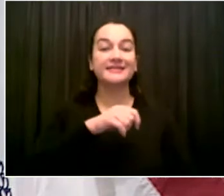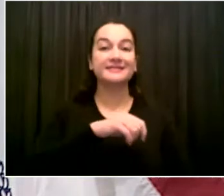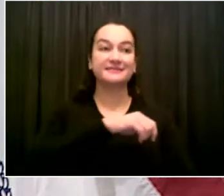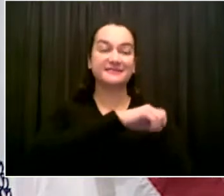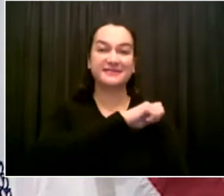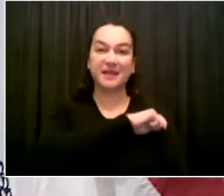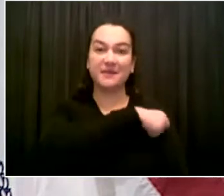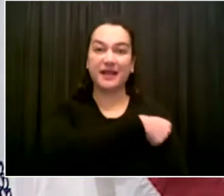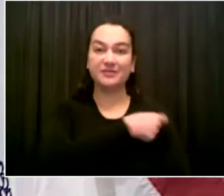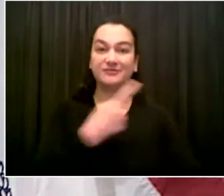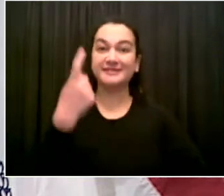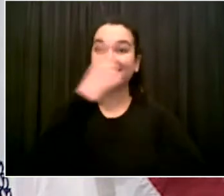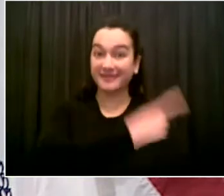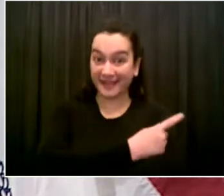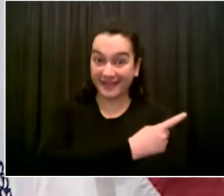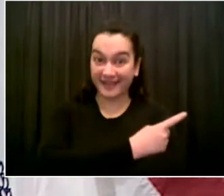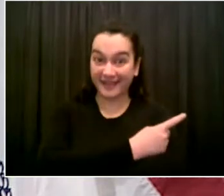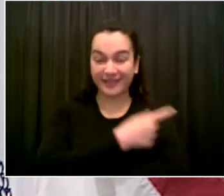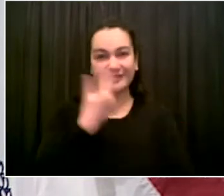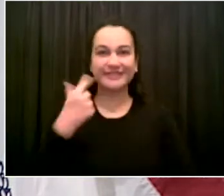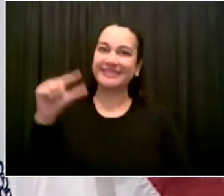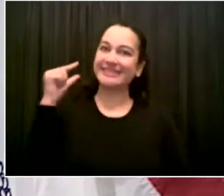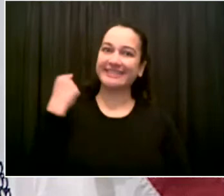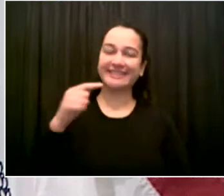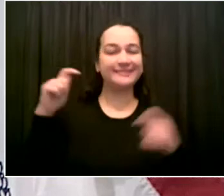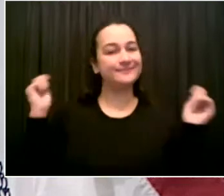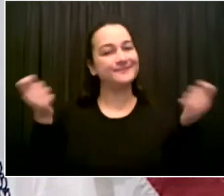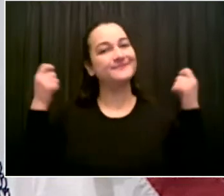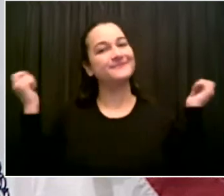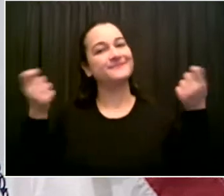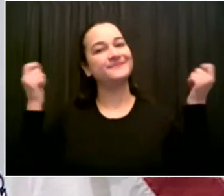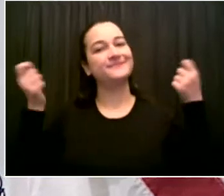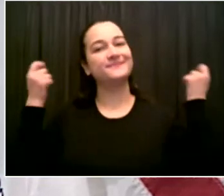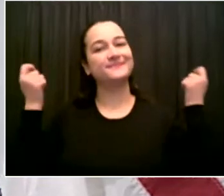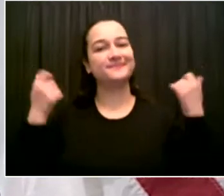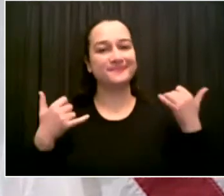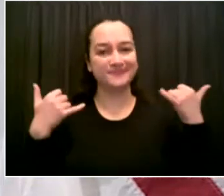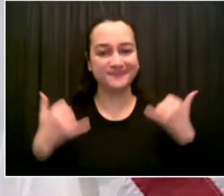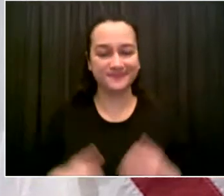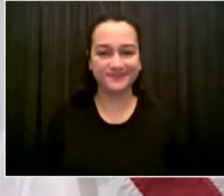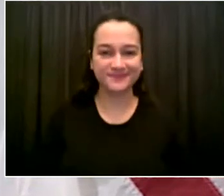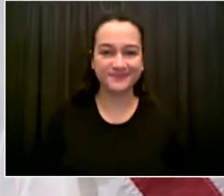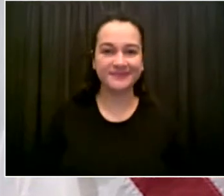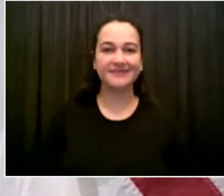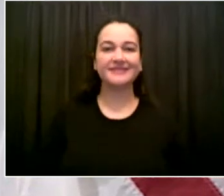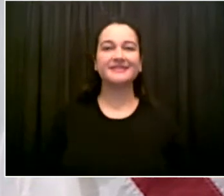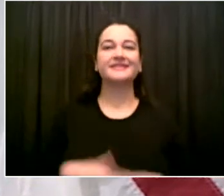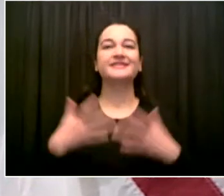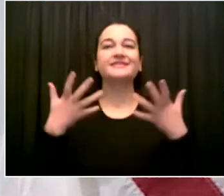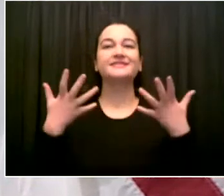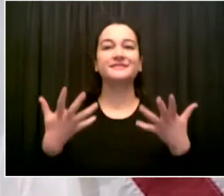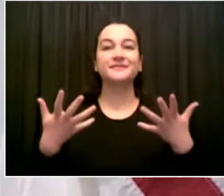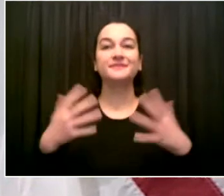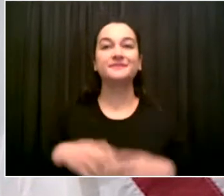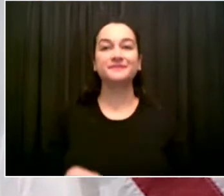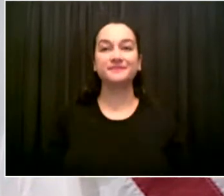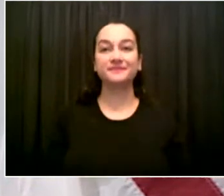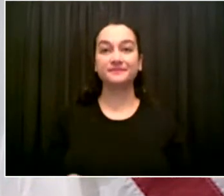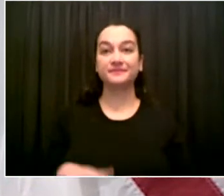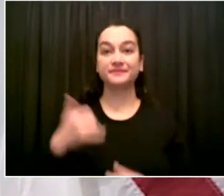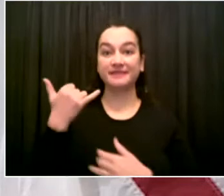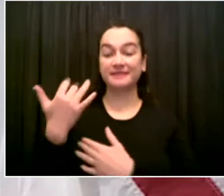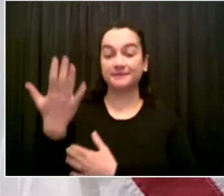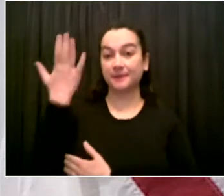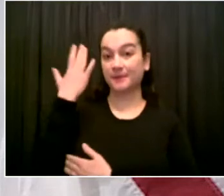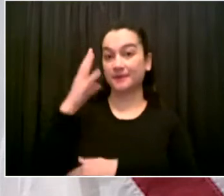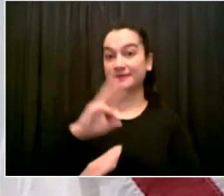who was this morning very early, around 6:30 a.m., holding a version of the traditional parade. This is a parade that goes back